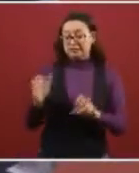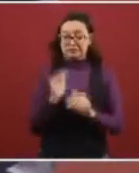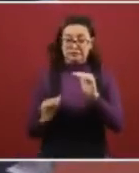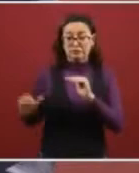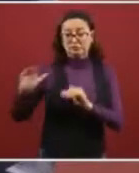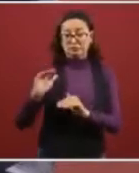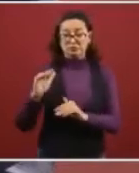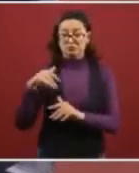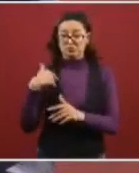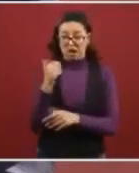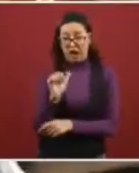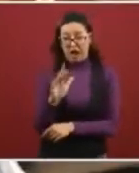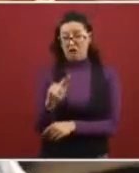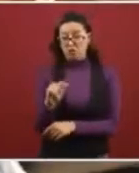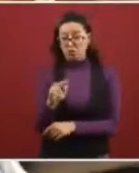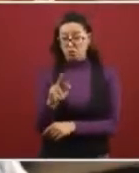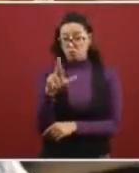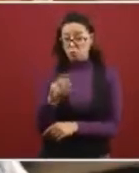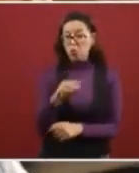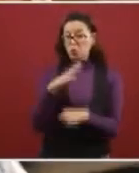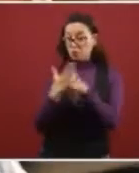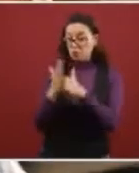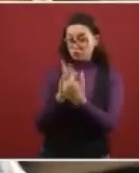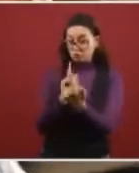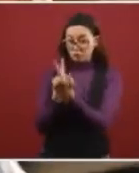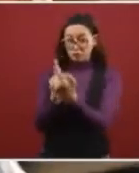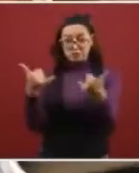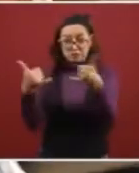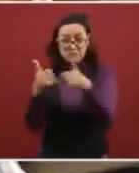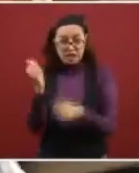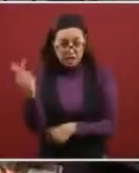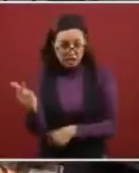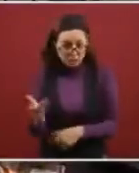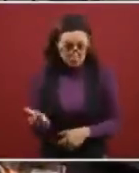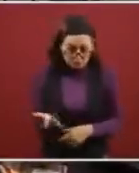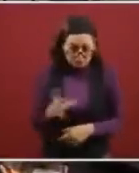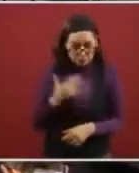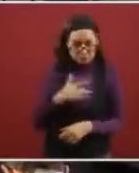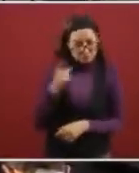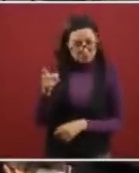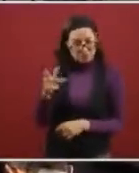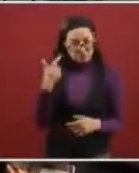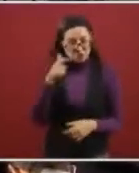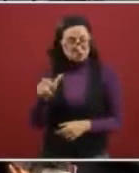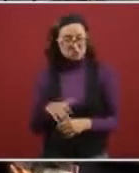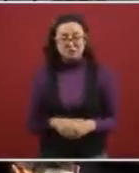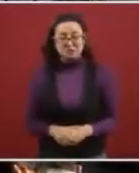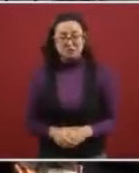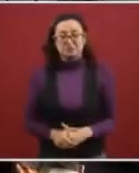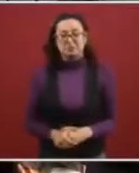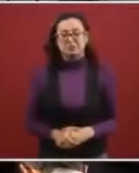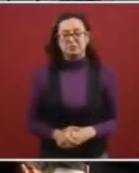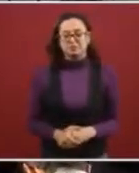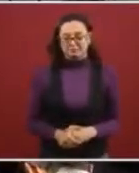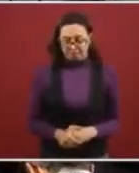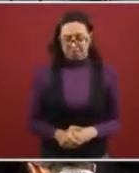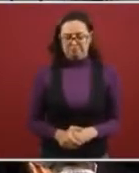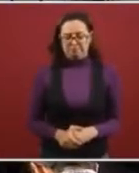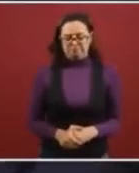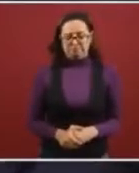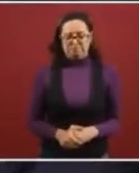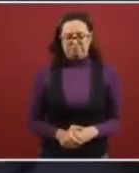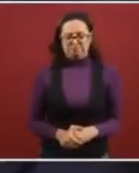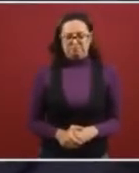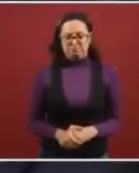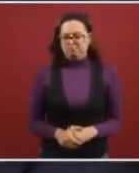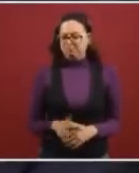¿piensa reunirse con él o llamarle? No, eso fue un comentario que hice. No, that was just a